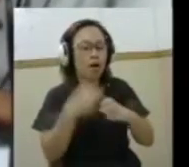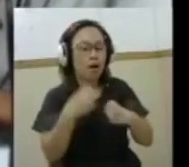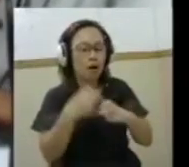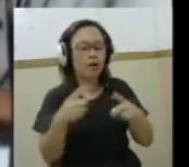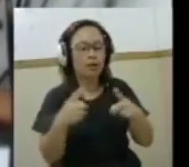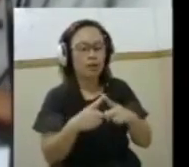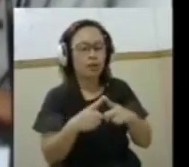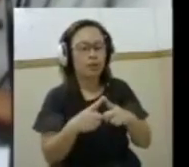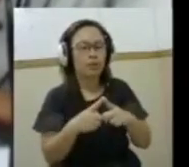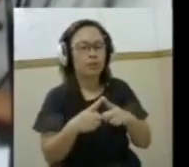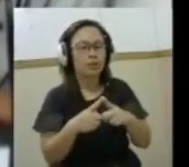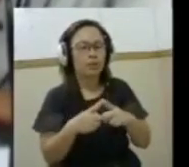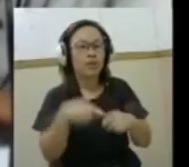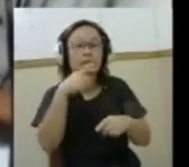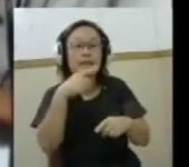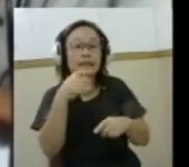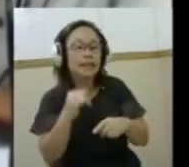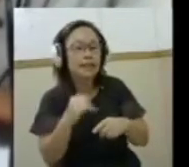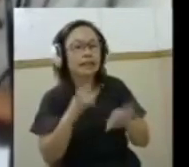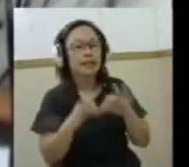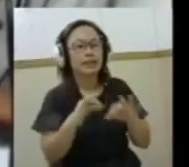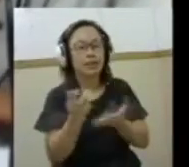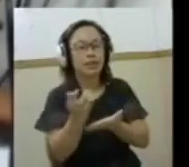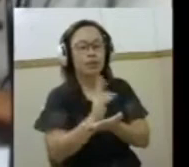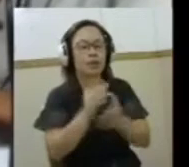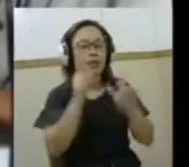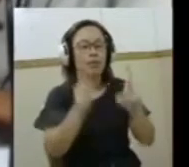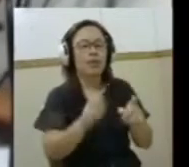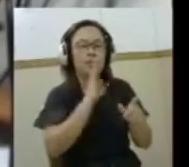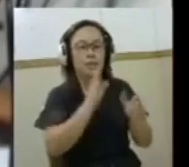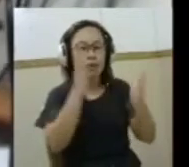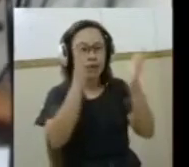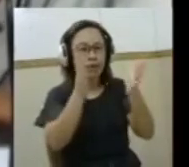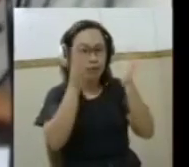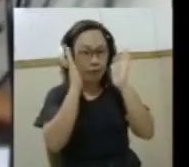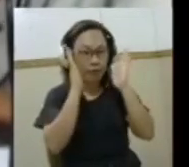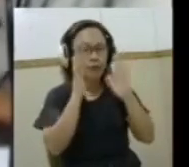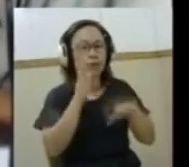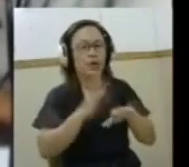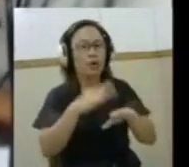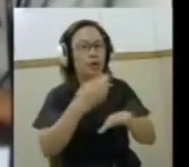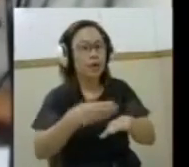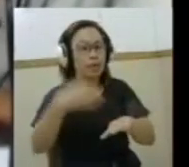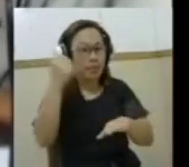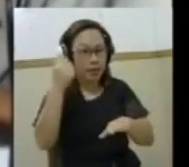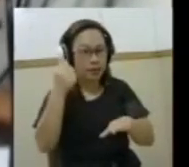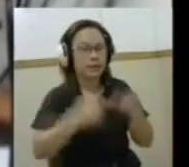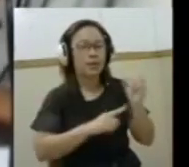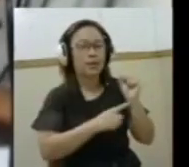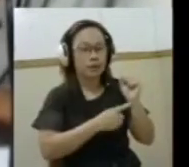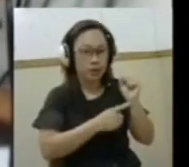poke holes in what you're saying. Your research should be focused on the best sources. If you won't be